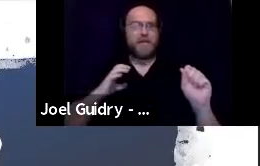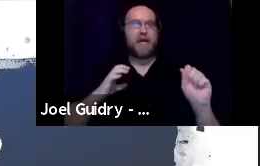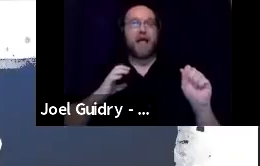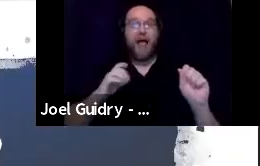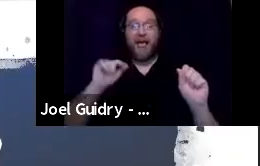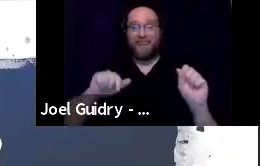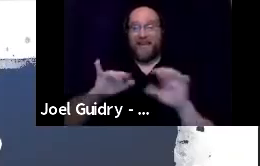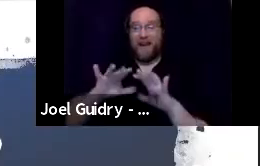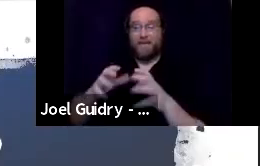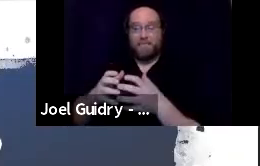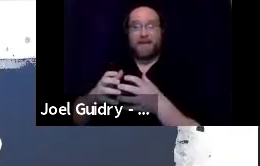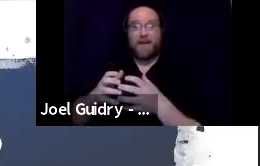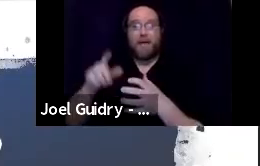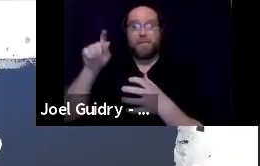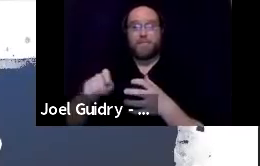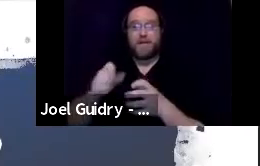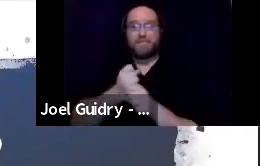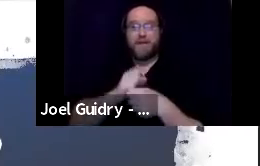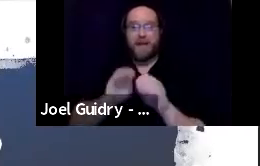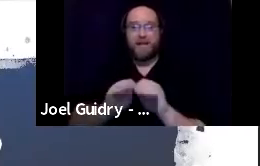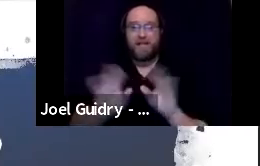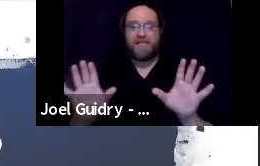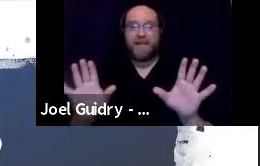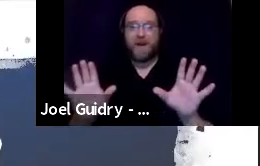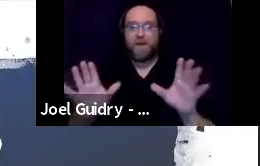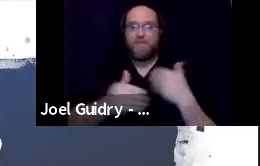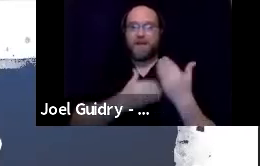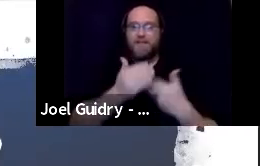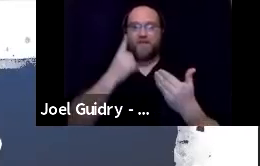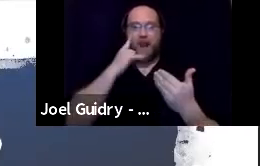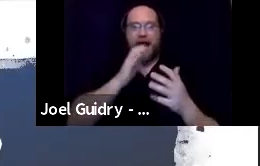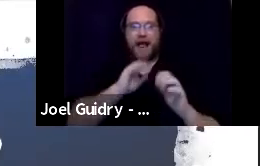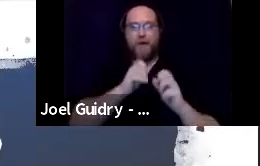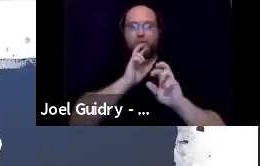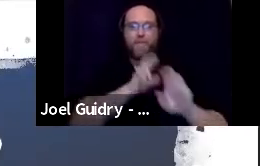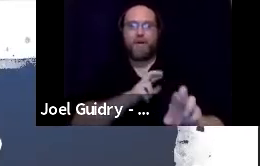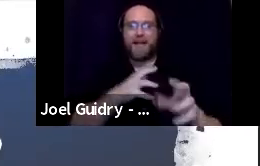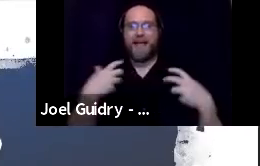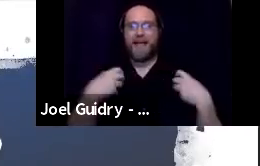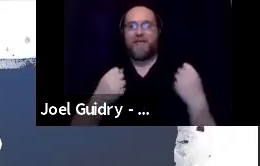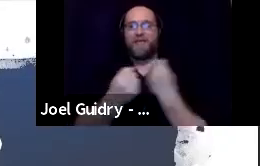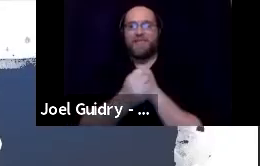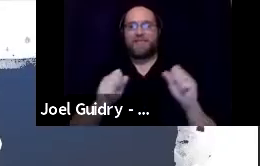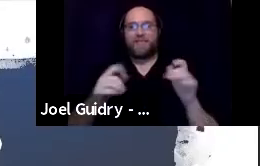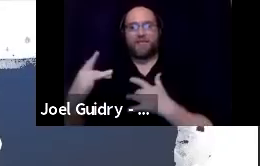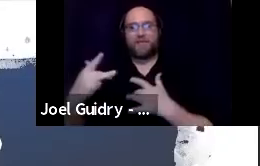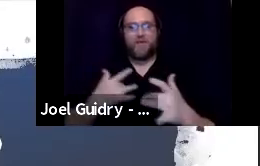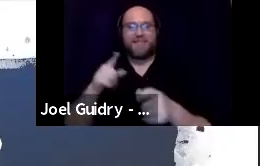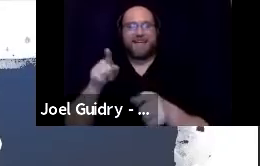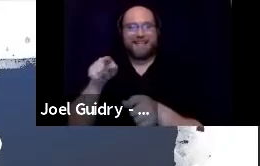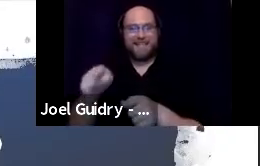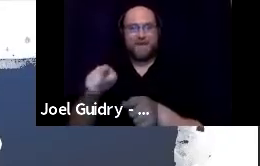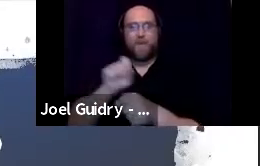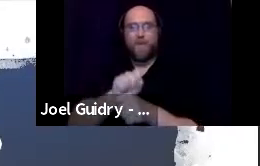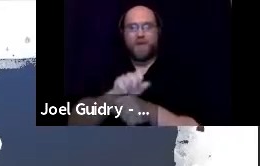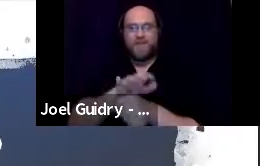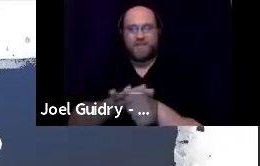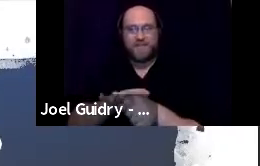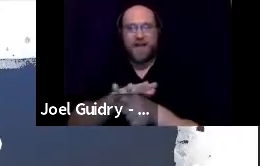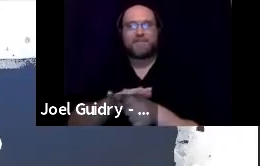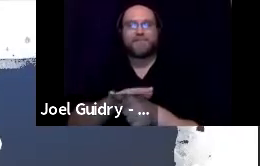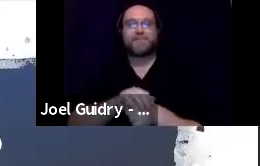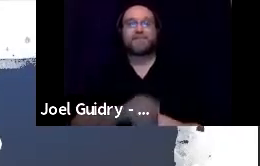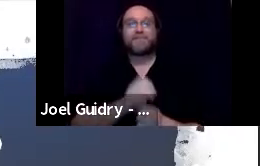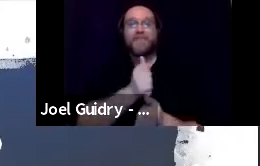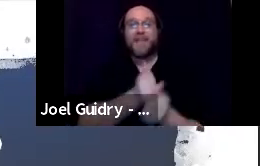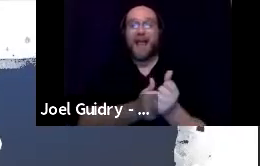a process for how to report health and safety concerns at the worksite. Every worksite must have a trained